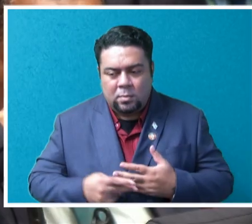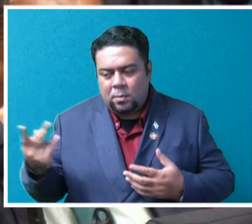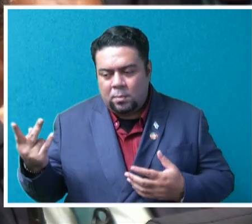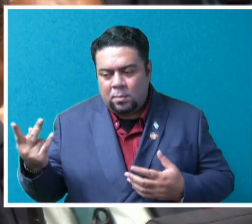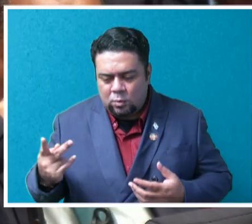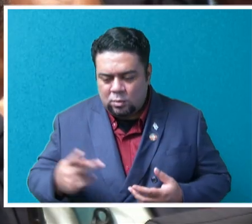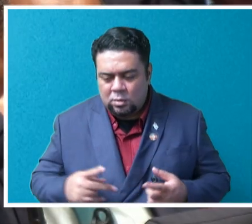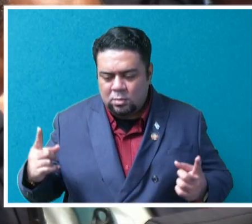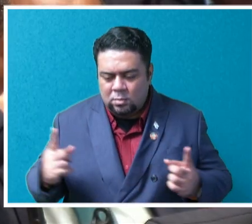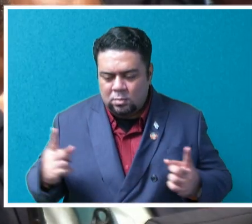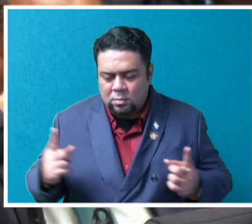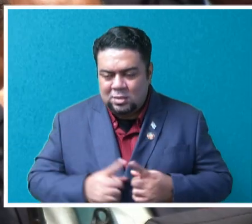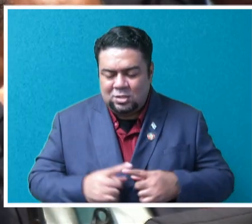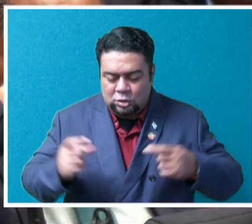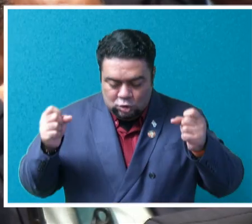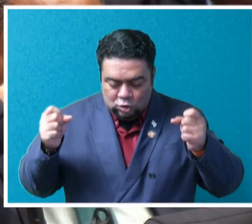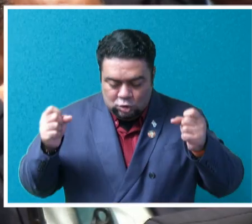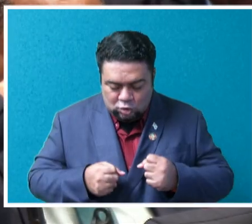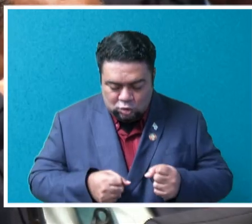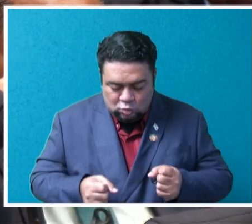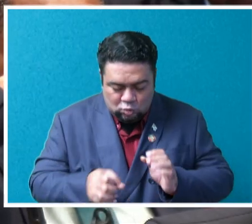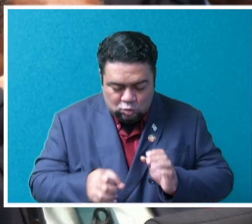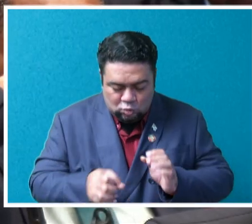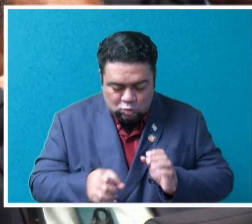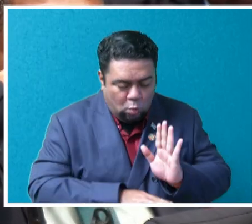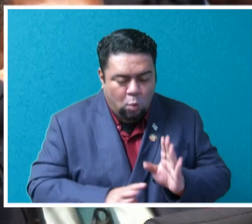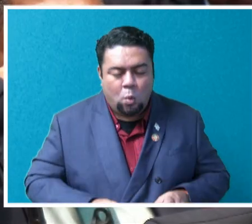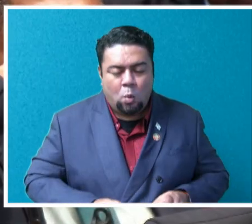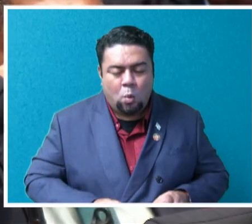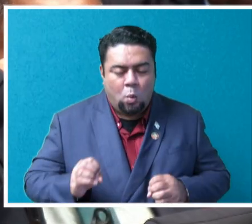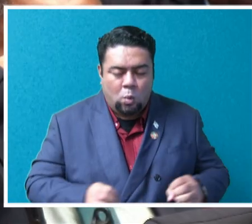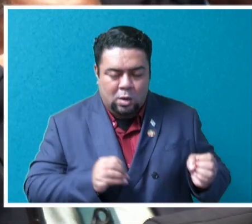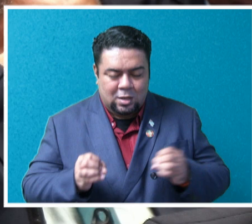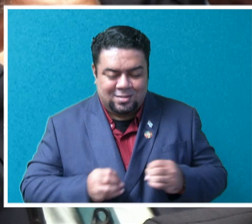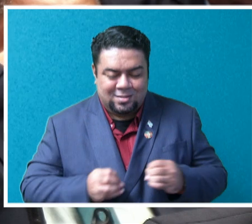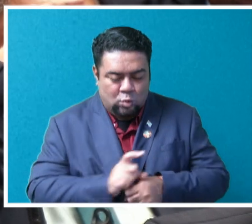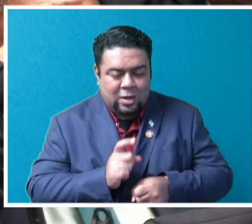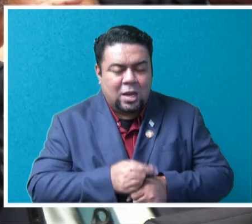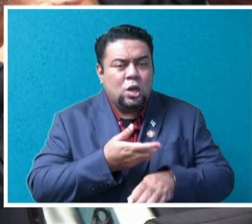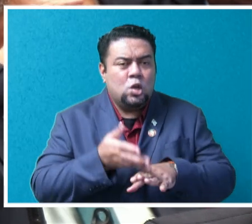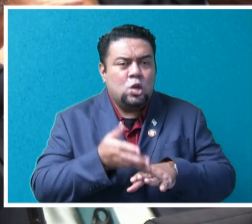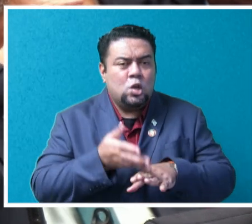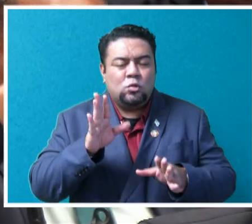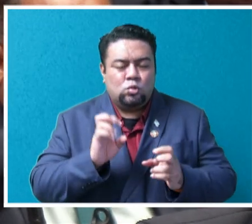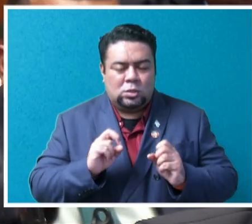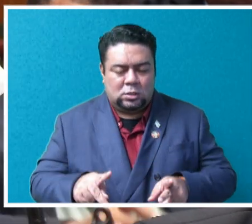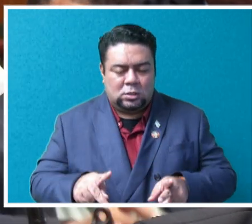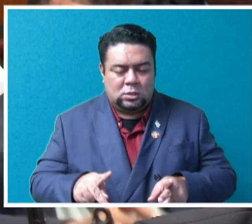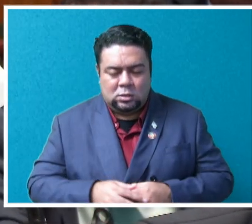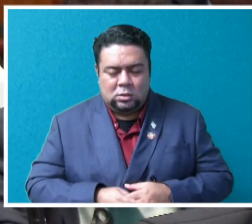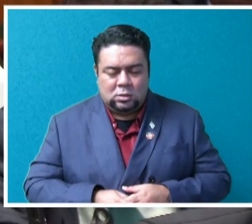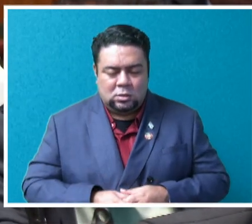meets statutory obligations and create new opportunities for economic growth. The iTaukei